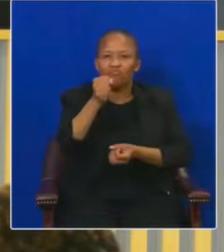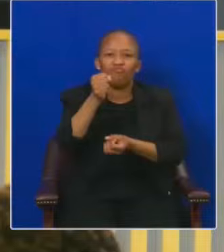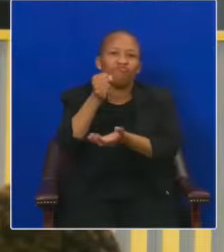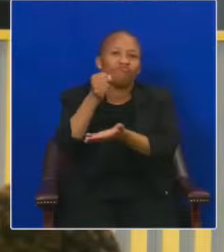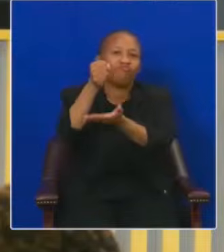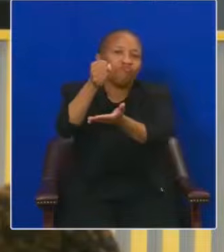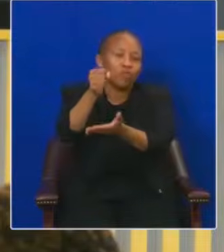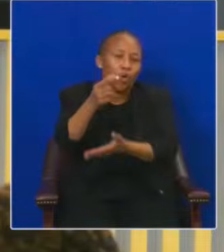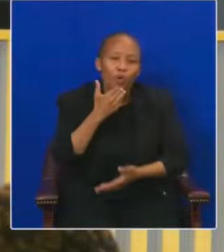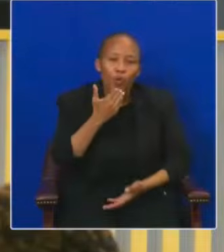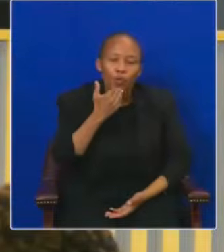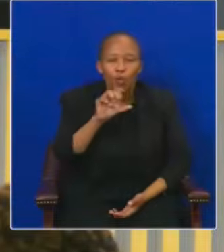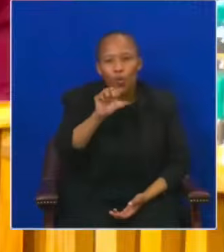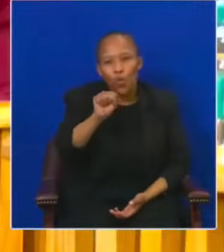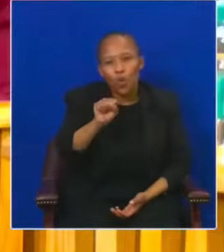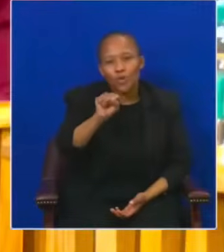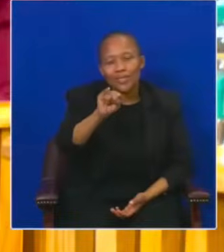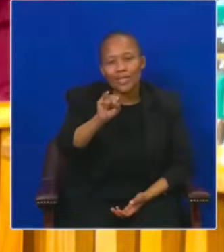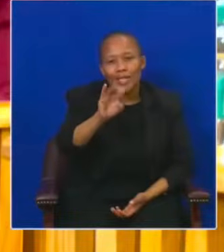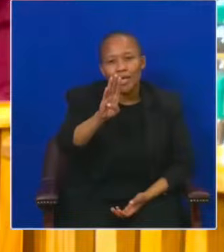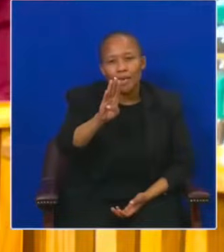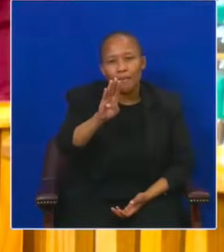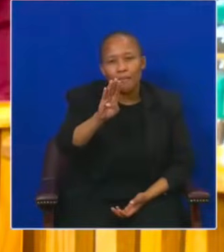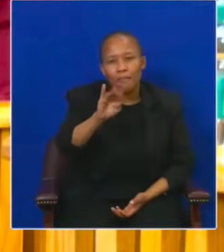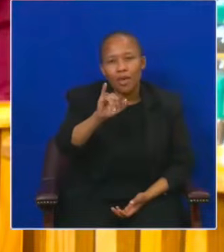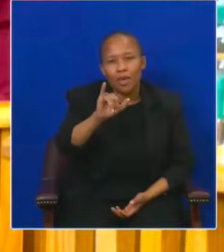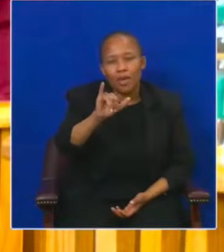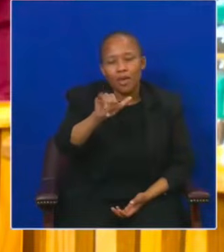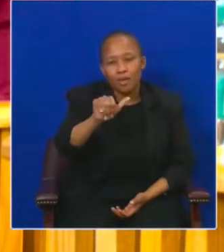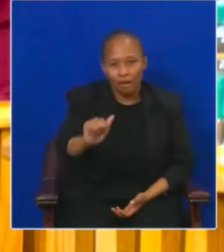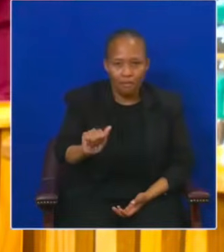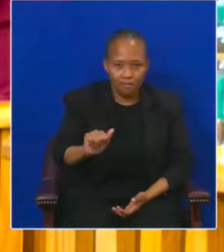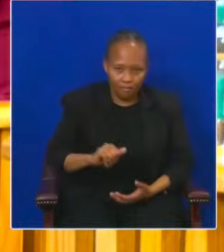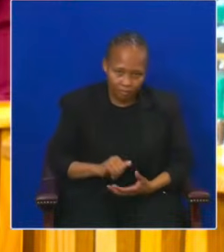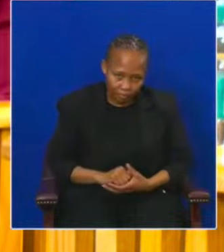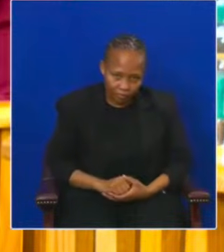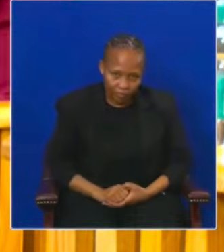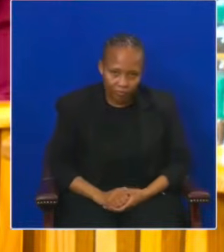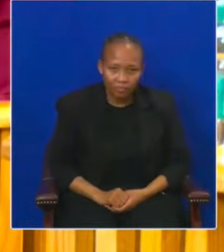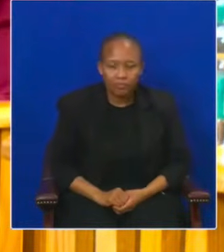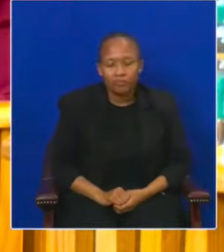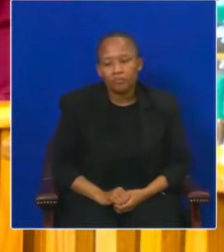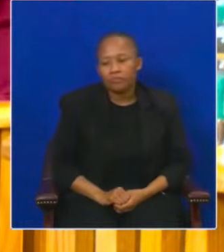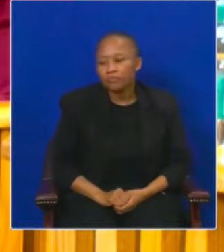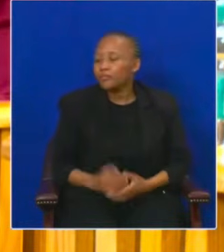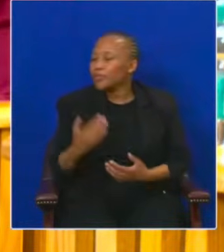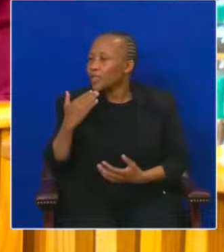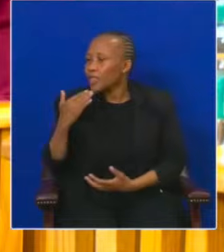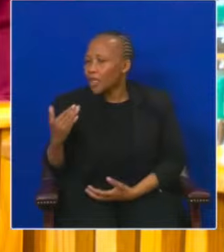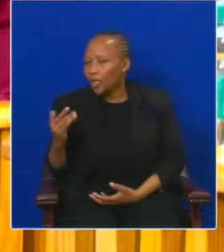Thank you, Witness C. With reference to paragraph